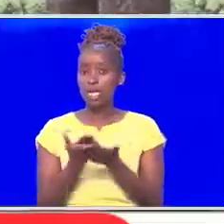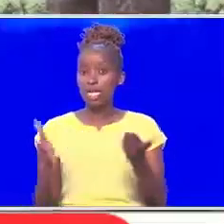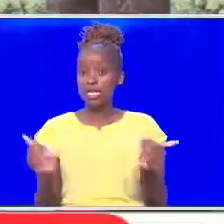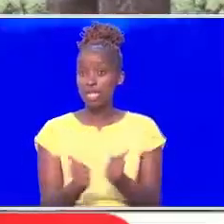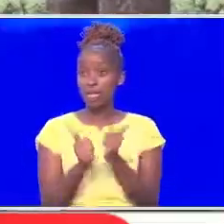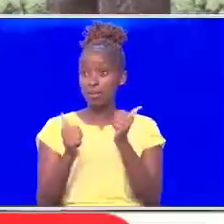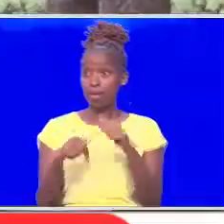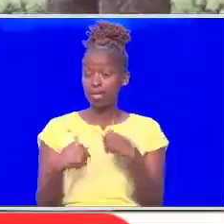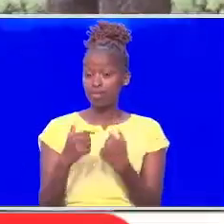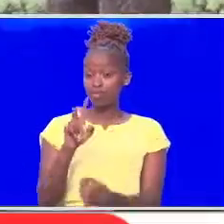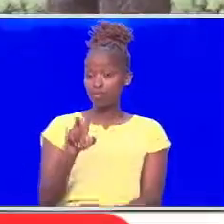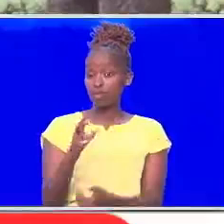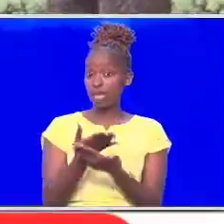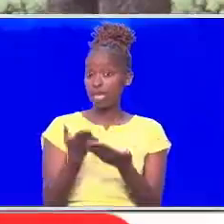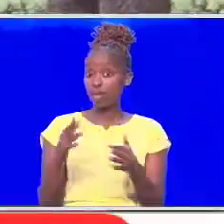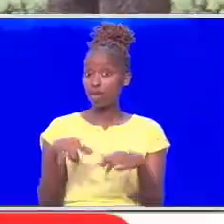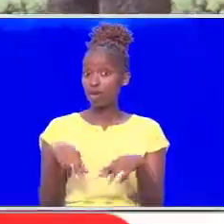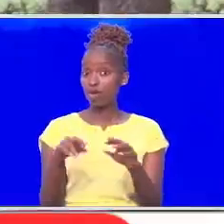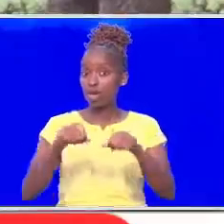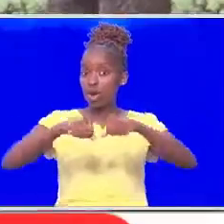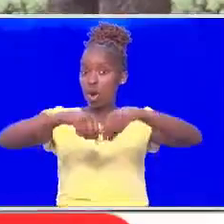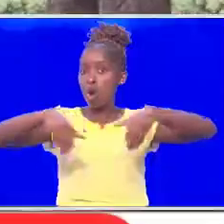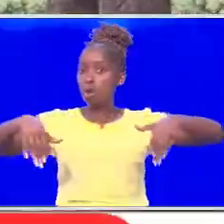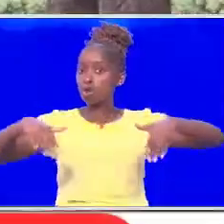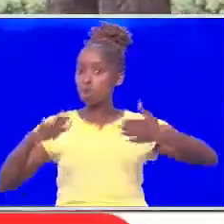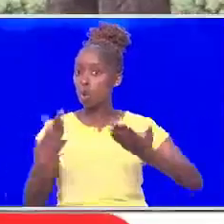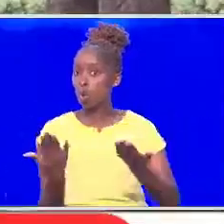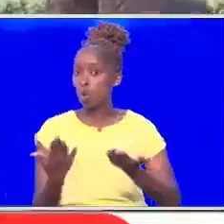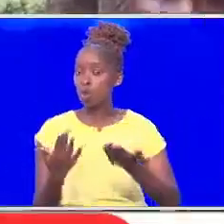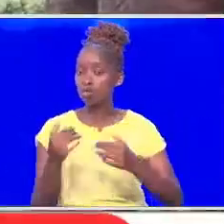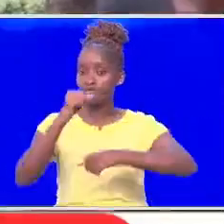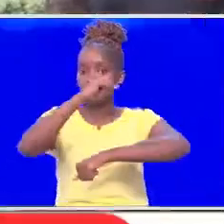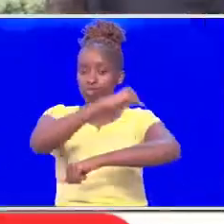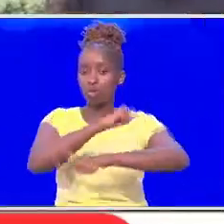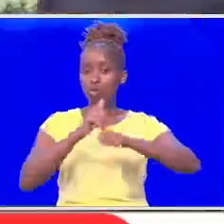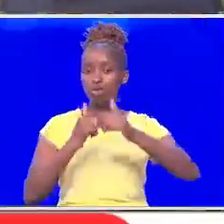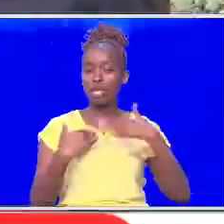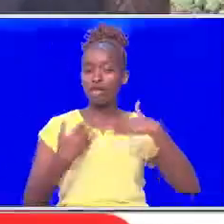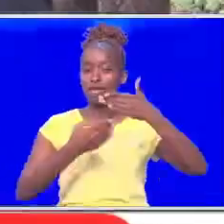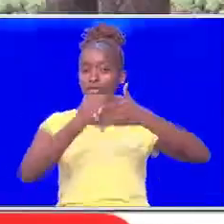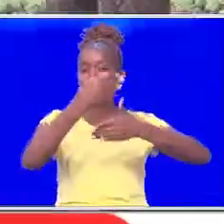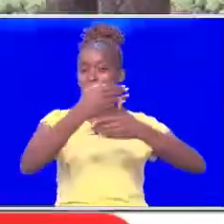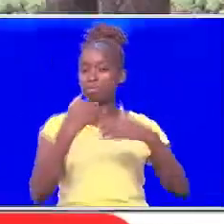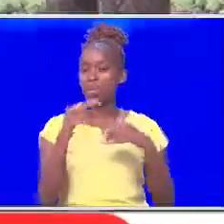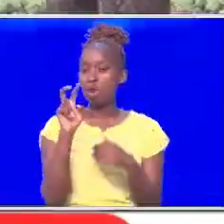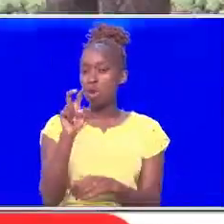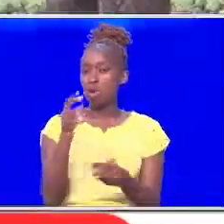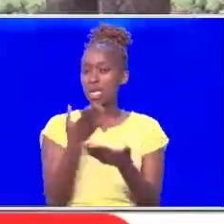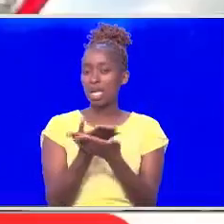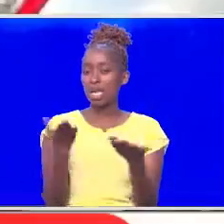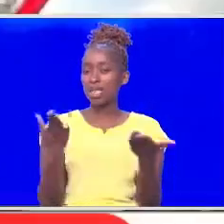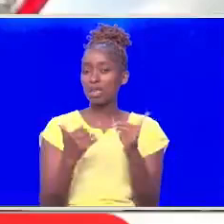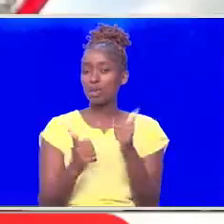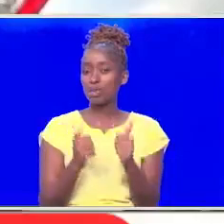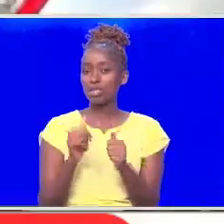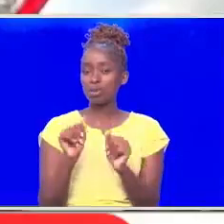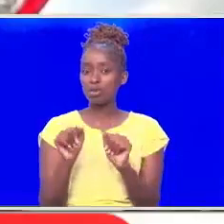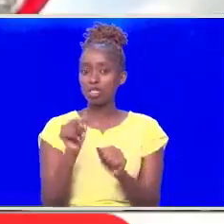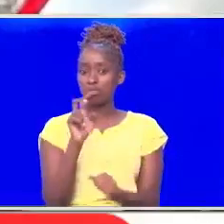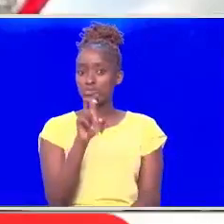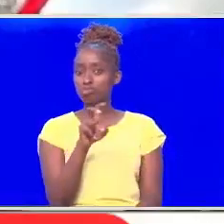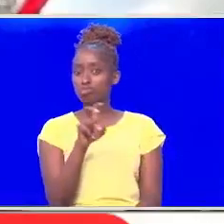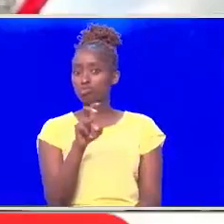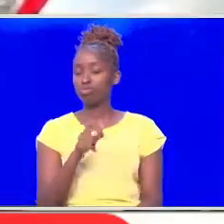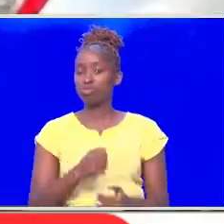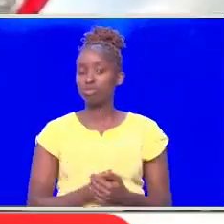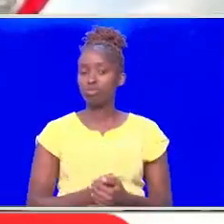Mimi sijaona any barabara me launch, sijaona any school that is being constructed. I've not seen anything tangible. Tusipo lipa